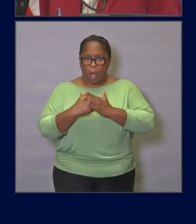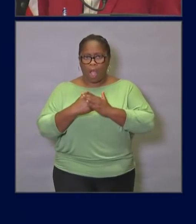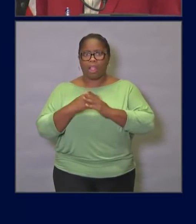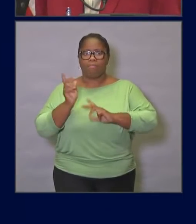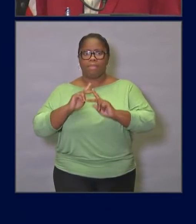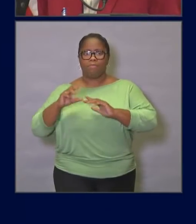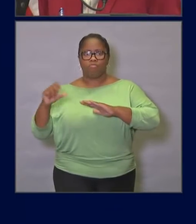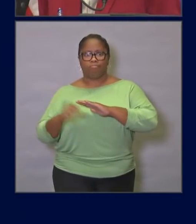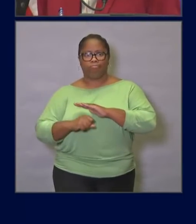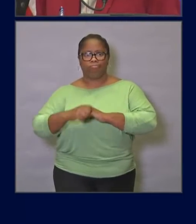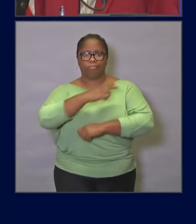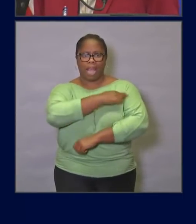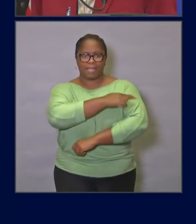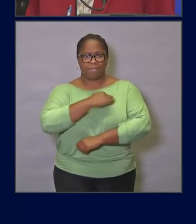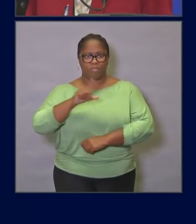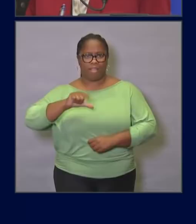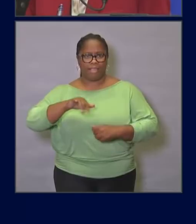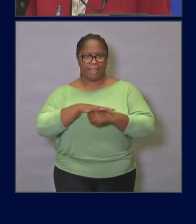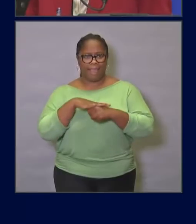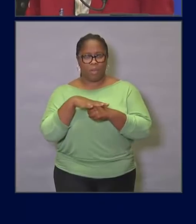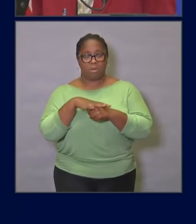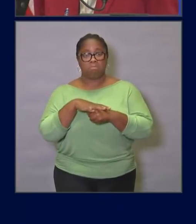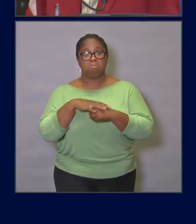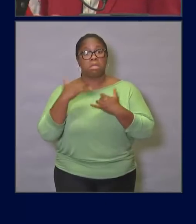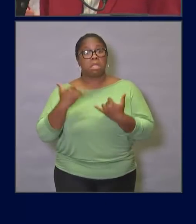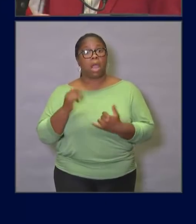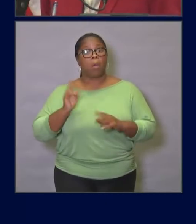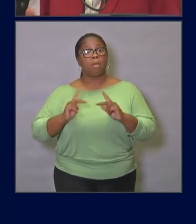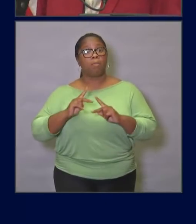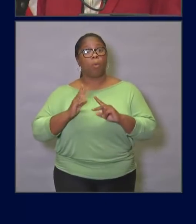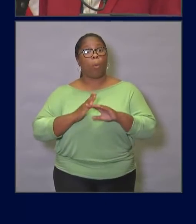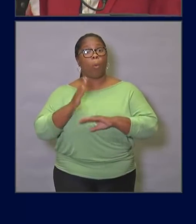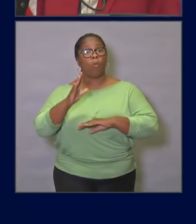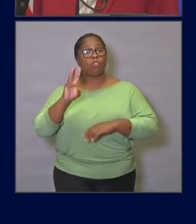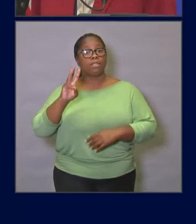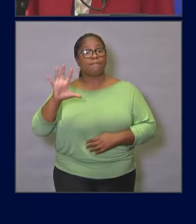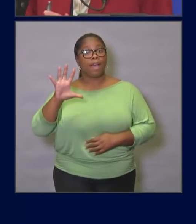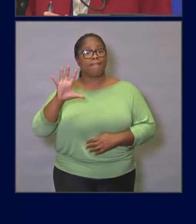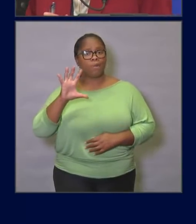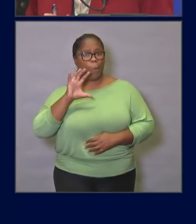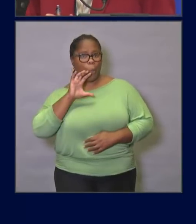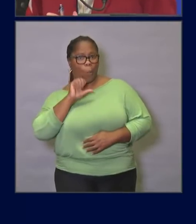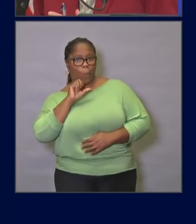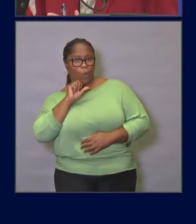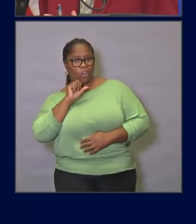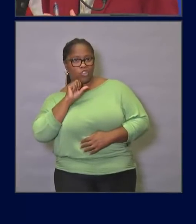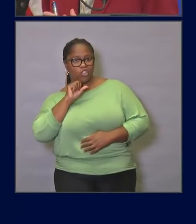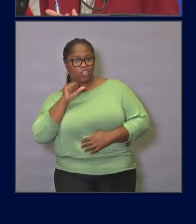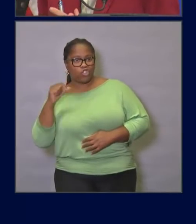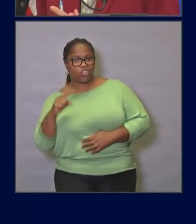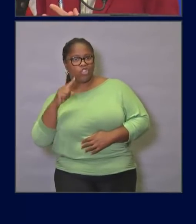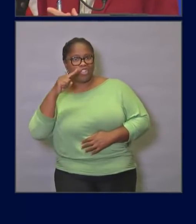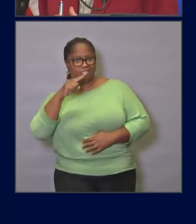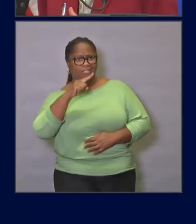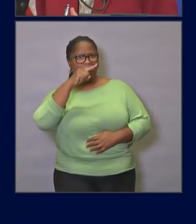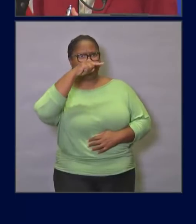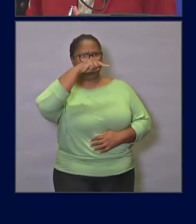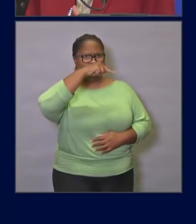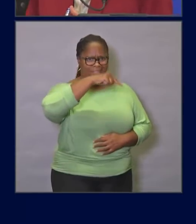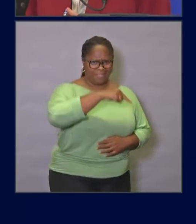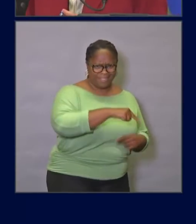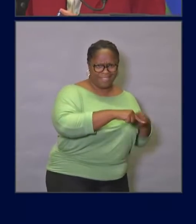cases in the county. Now those older than 65, which is the orange line, represent only a third of